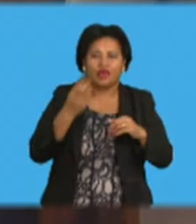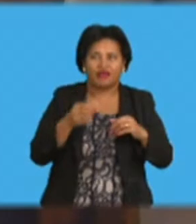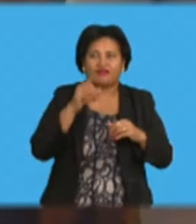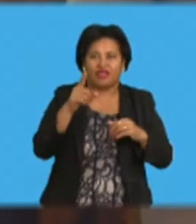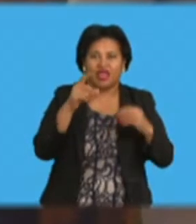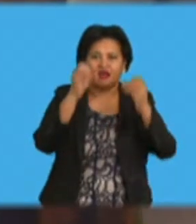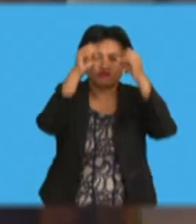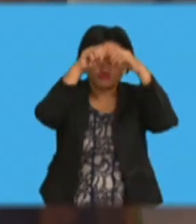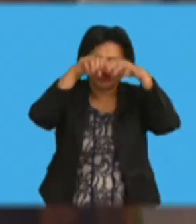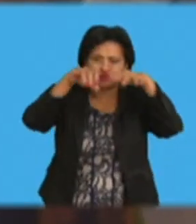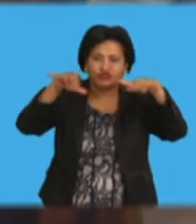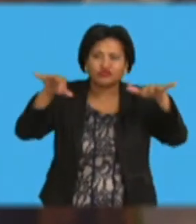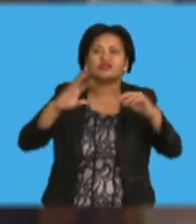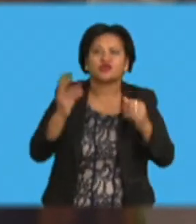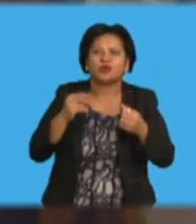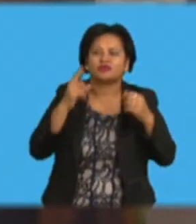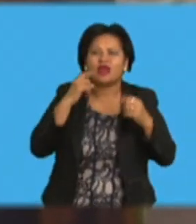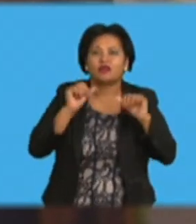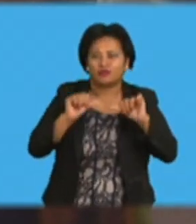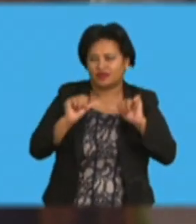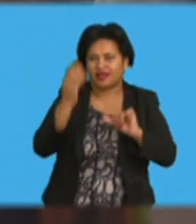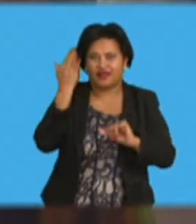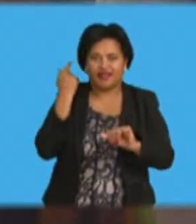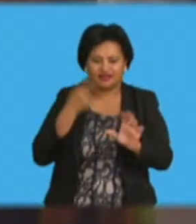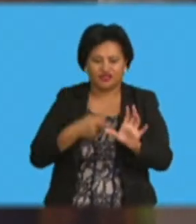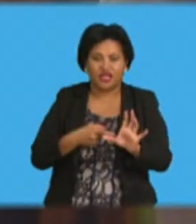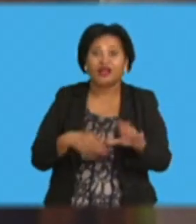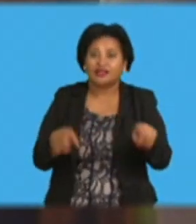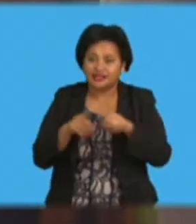Nosori Market, at a few other places. So we wanted to raise